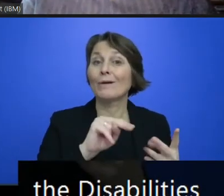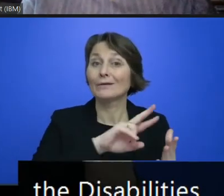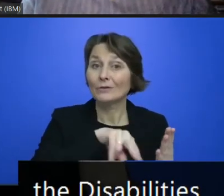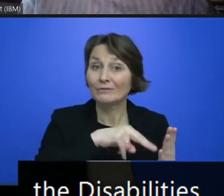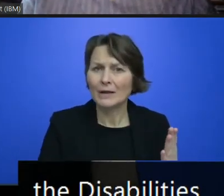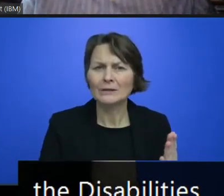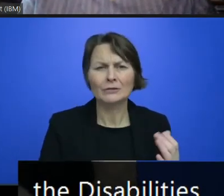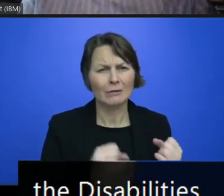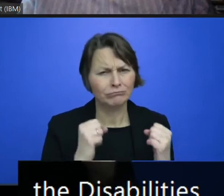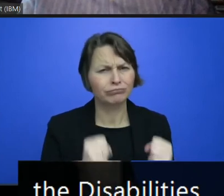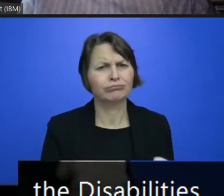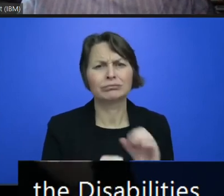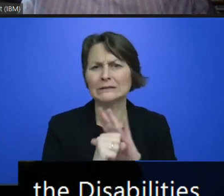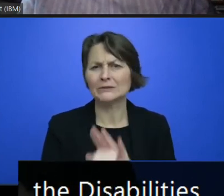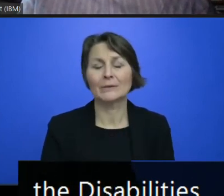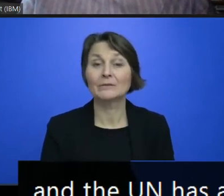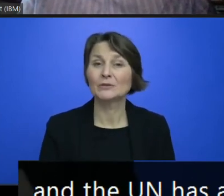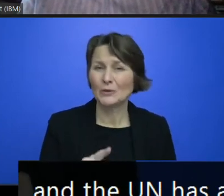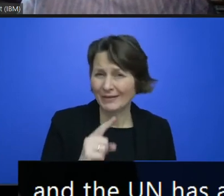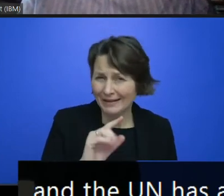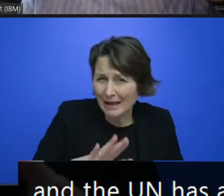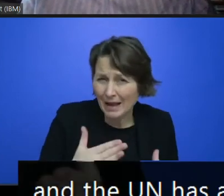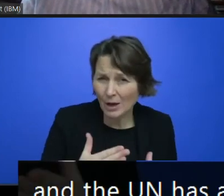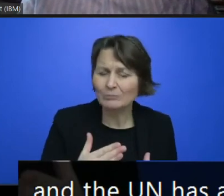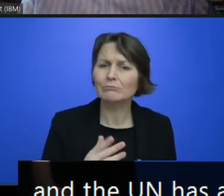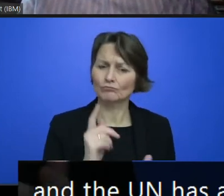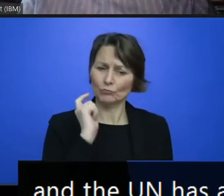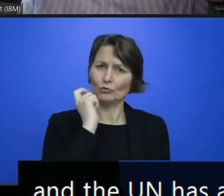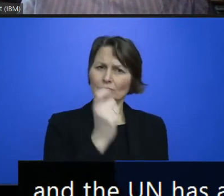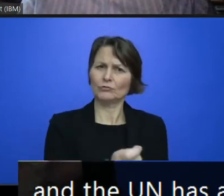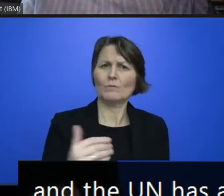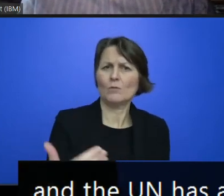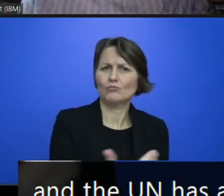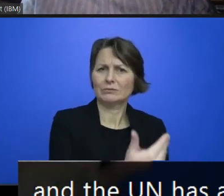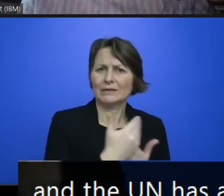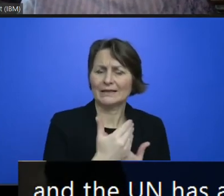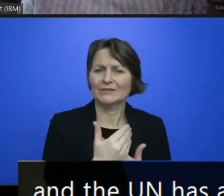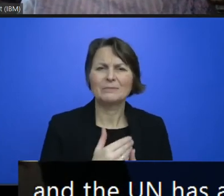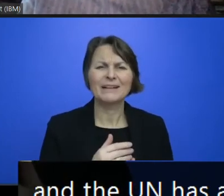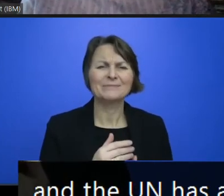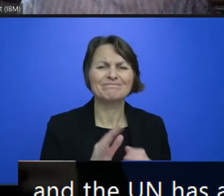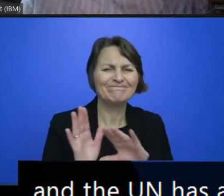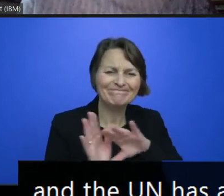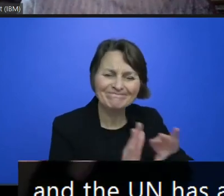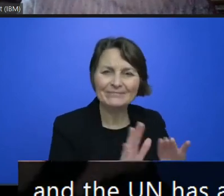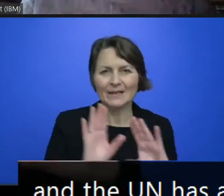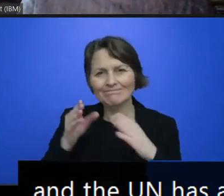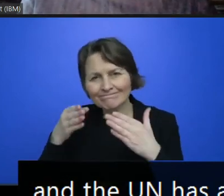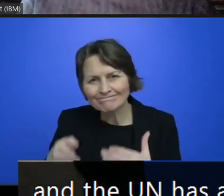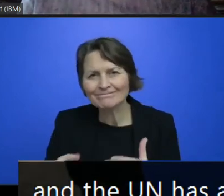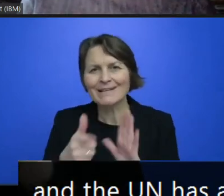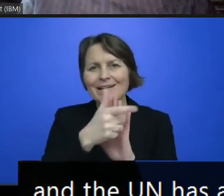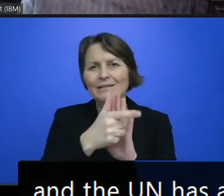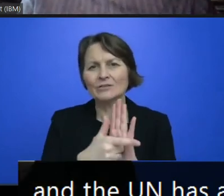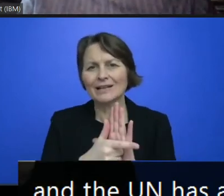you've mentioned also the consumer protection part, but focusing for a moment initially on the anti-discrimination legislation, how much do you think is it